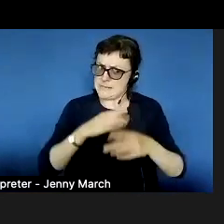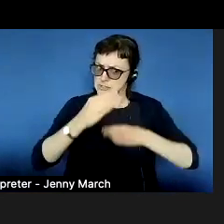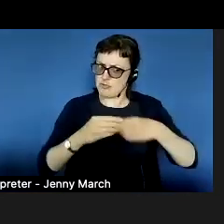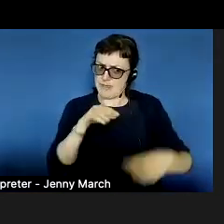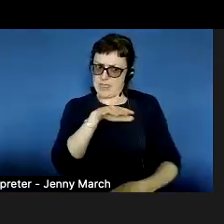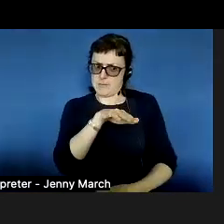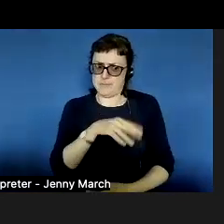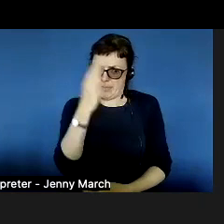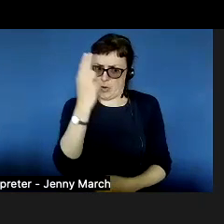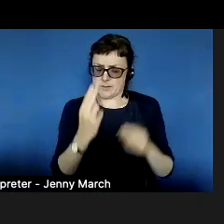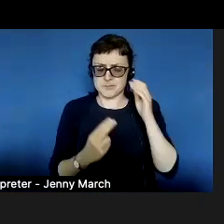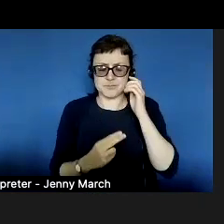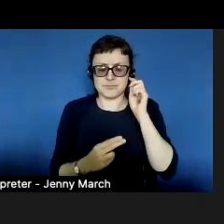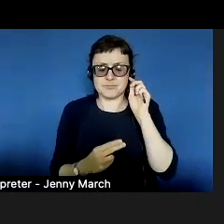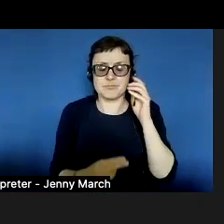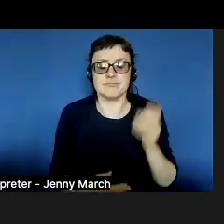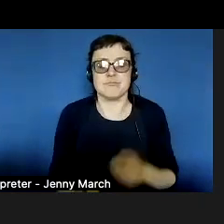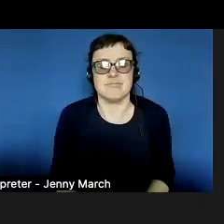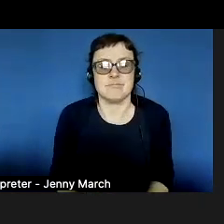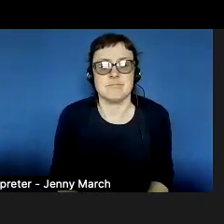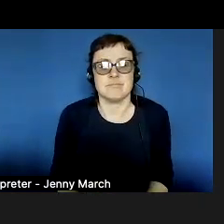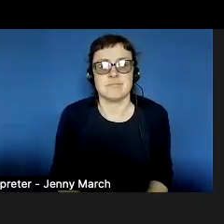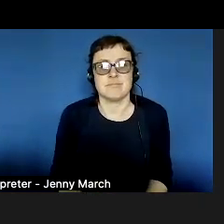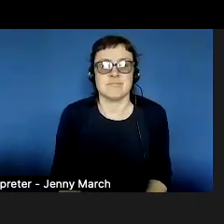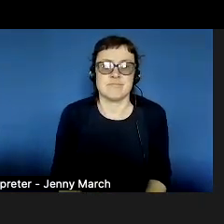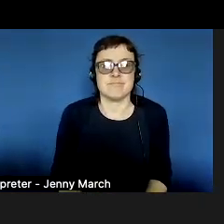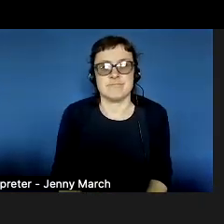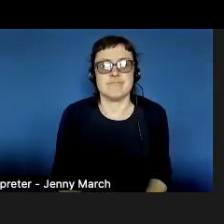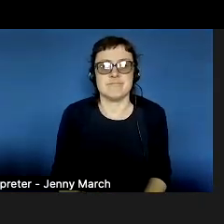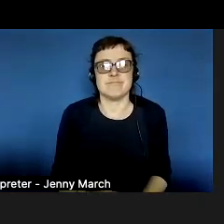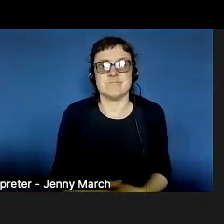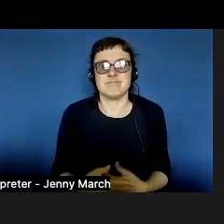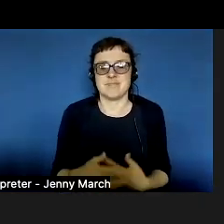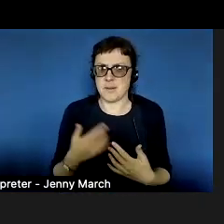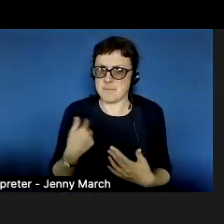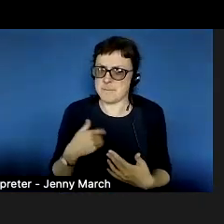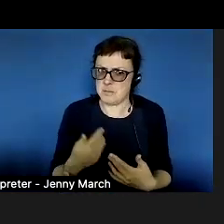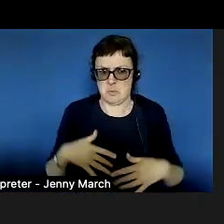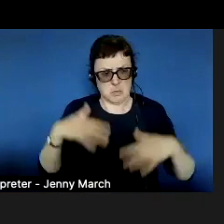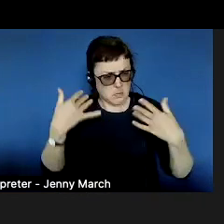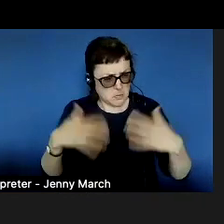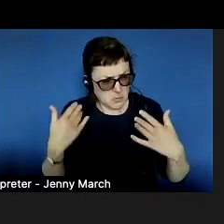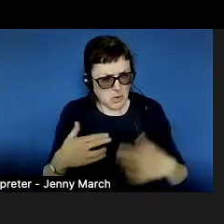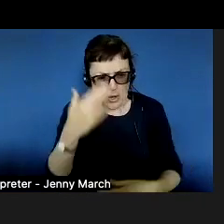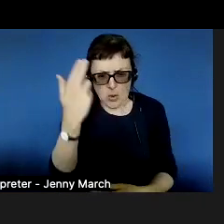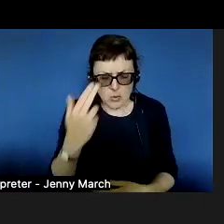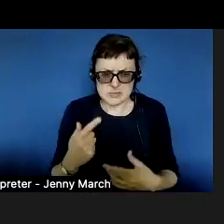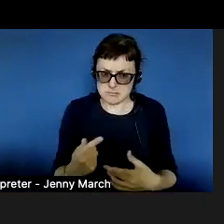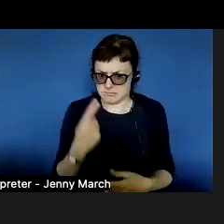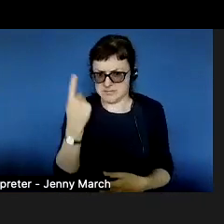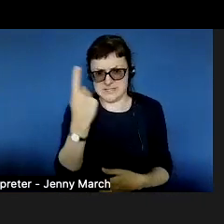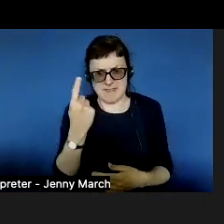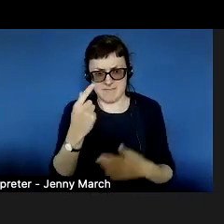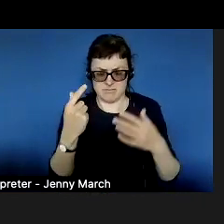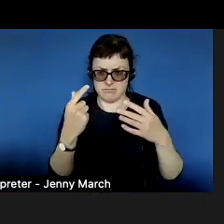tell. And just kind of being really enthralled with it all, but also having like lived experience, and you know,